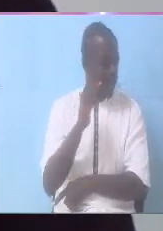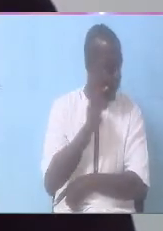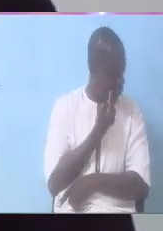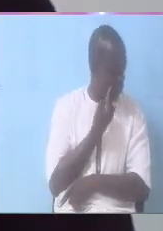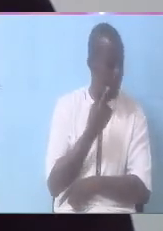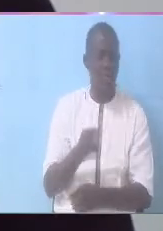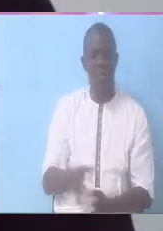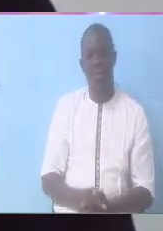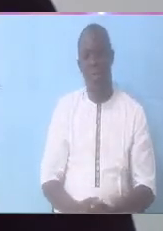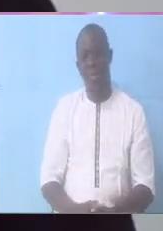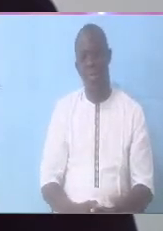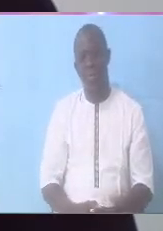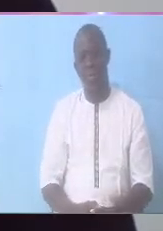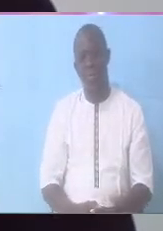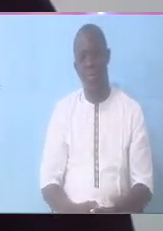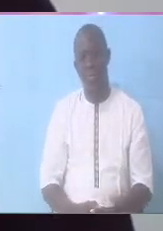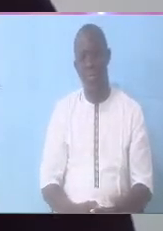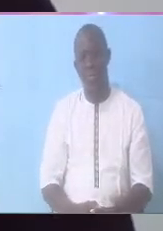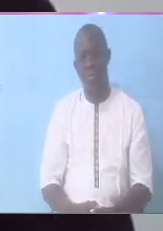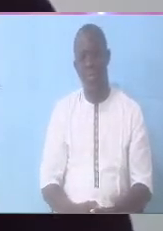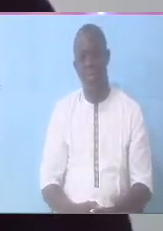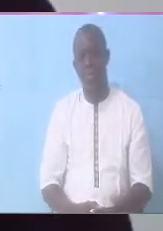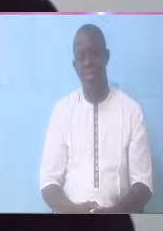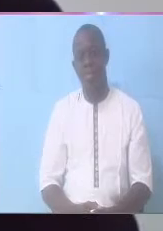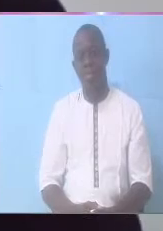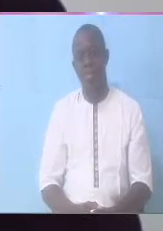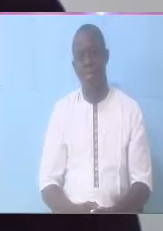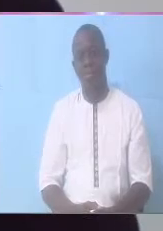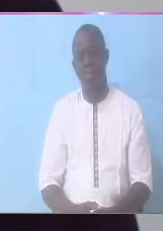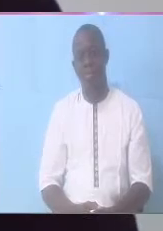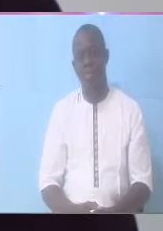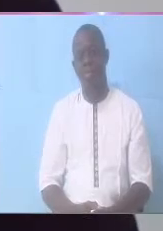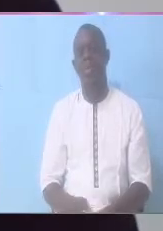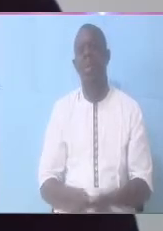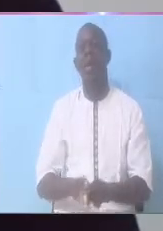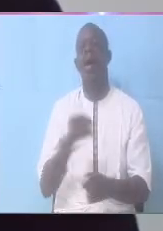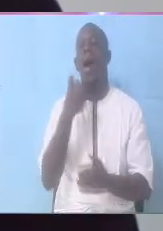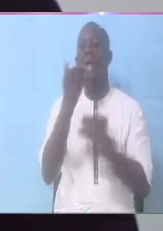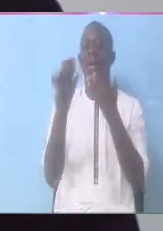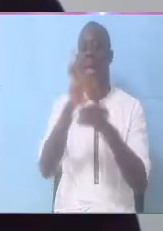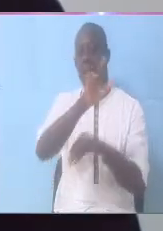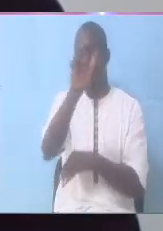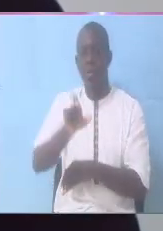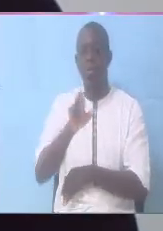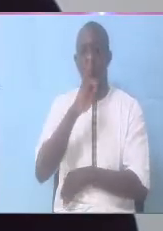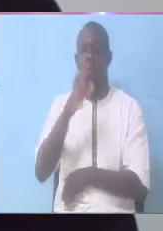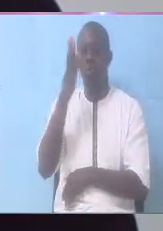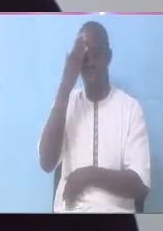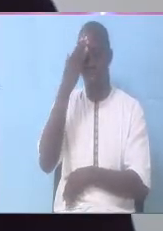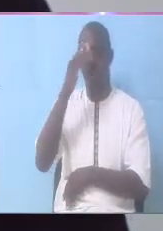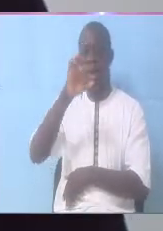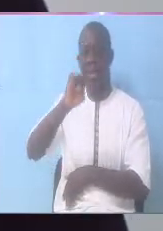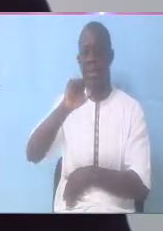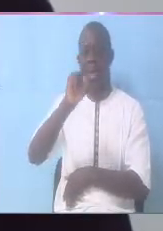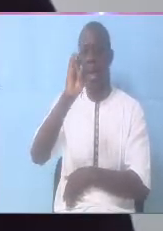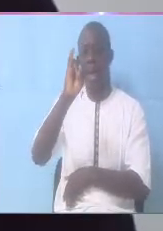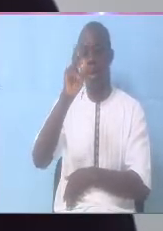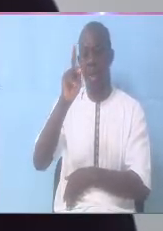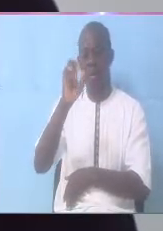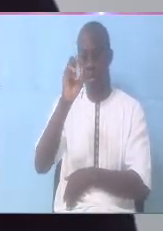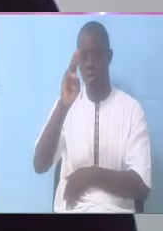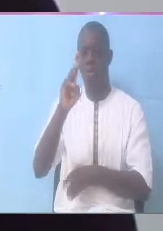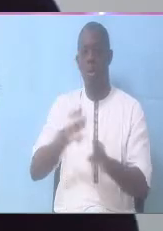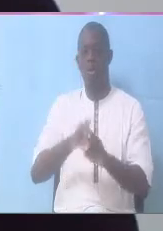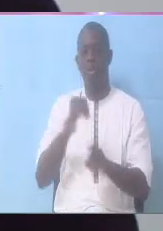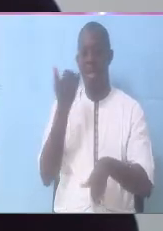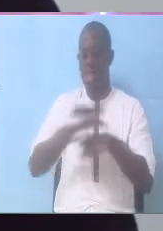and ask anybody who knows Saihou Jallow. I do not shy away from the truth. I was one person, people tell me, if you're not careful, Jammeh will kill you. I said, he let him kill me,